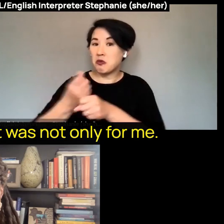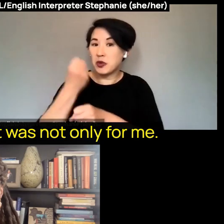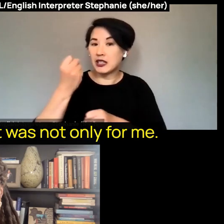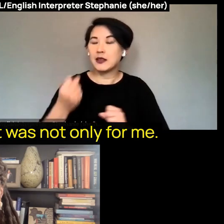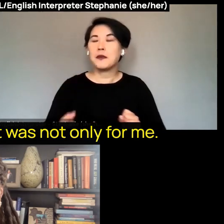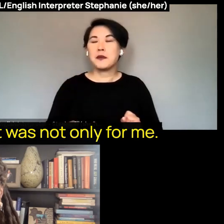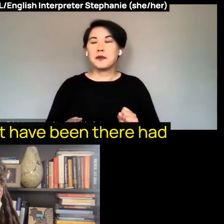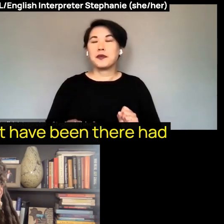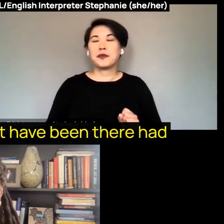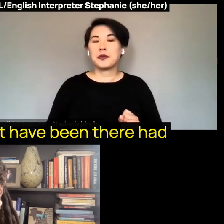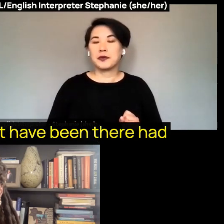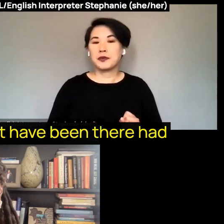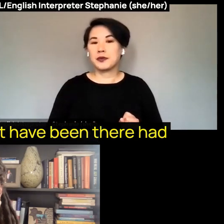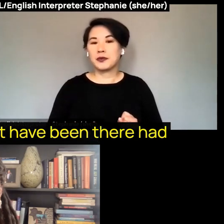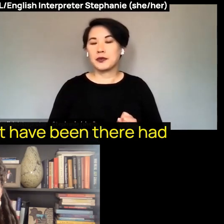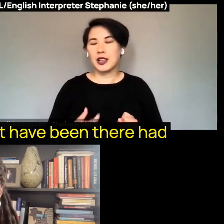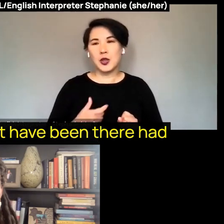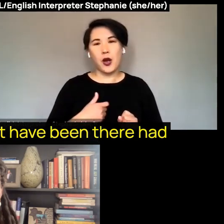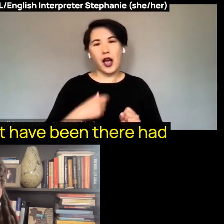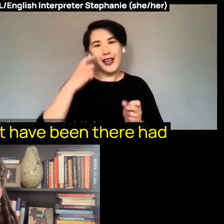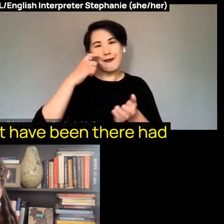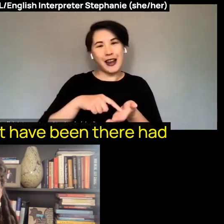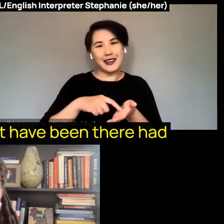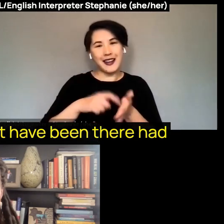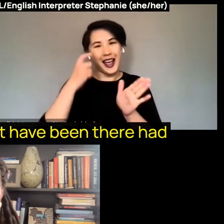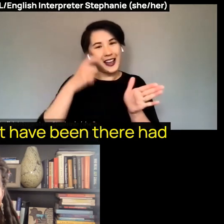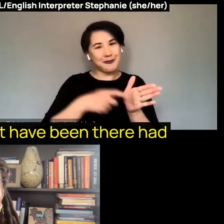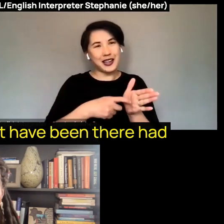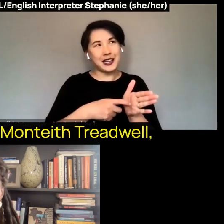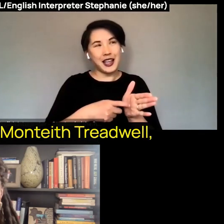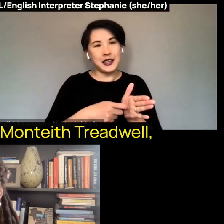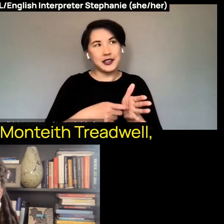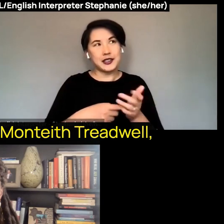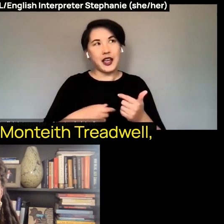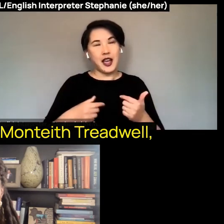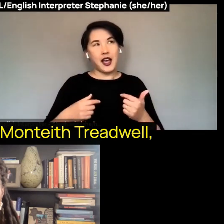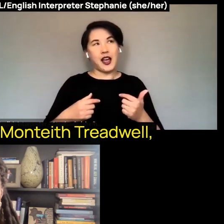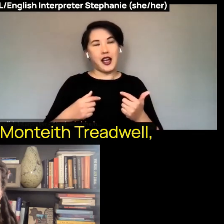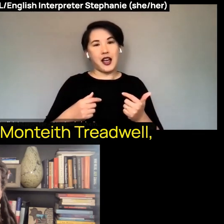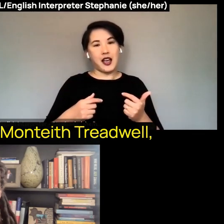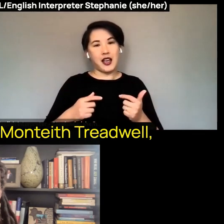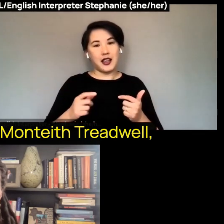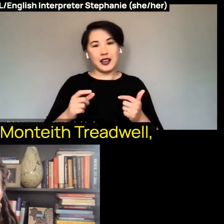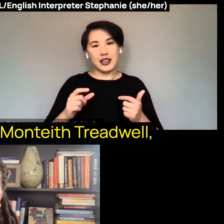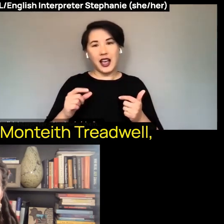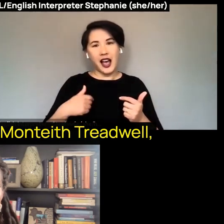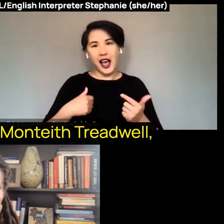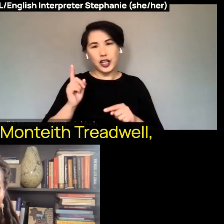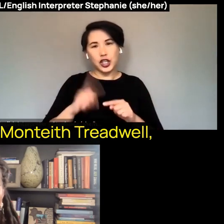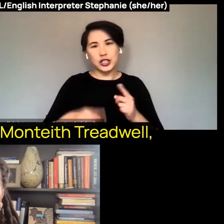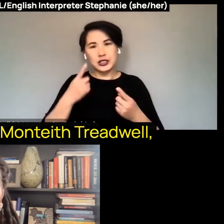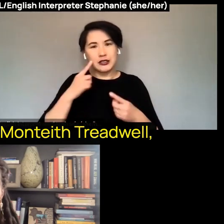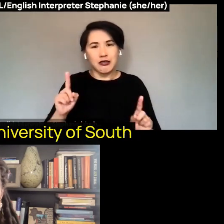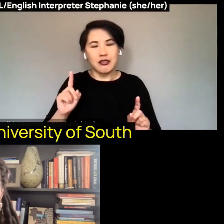only for me, I recognize that I would not have been there had not students like Henri